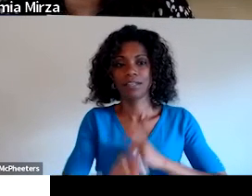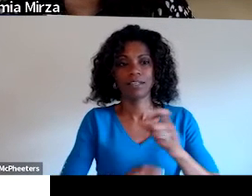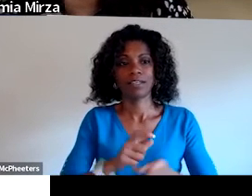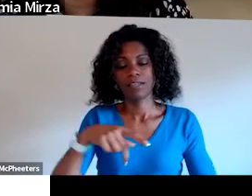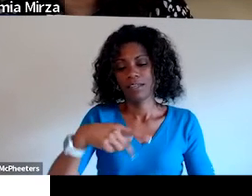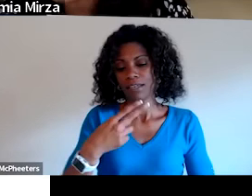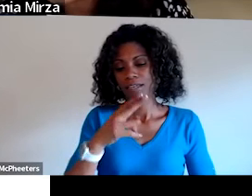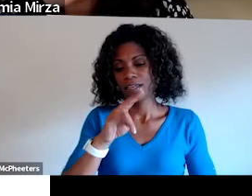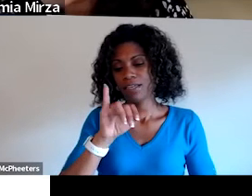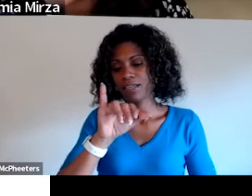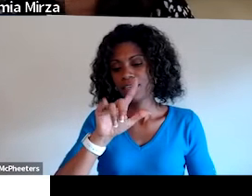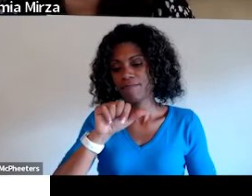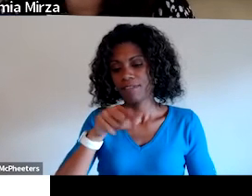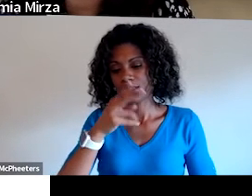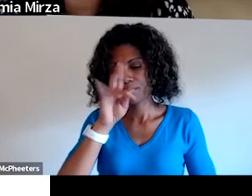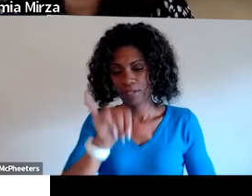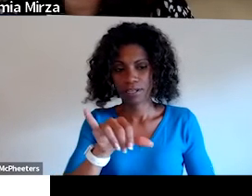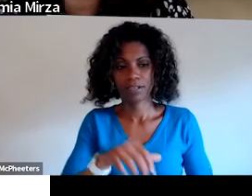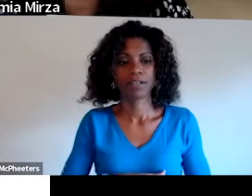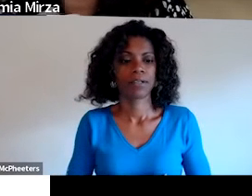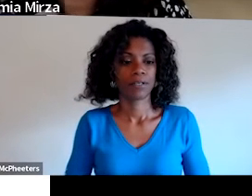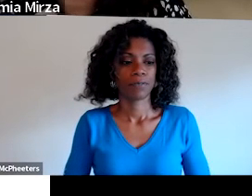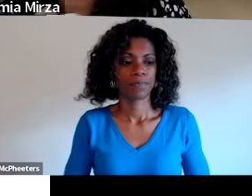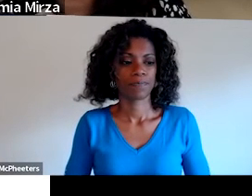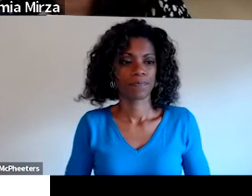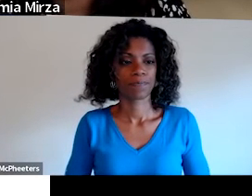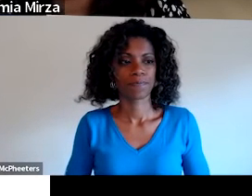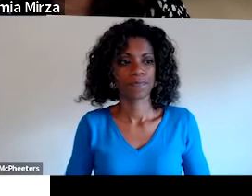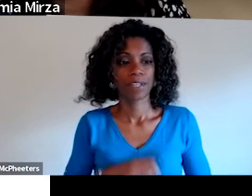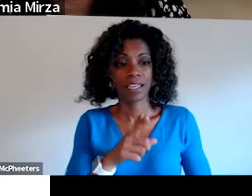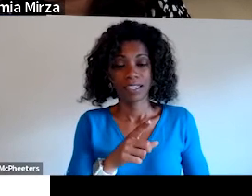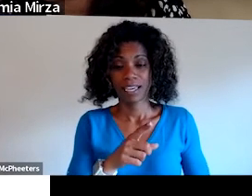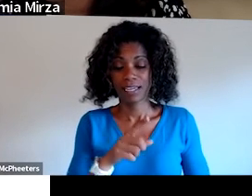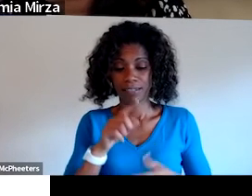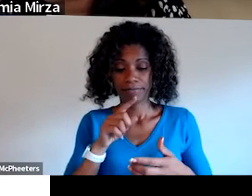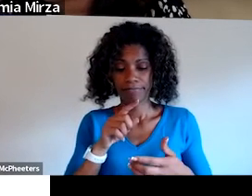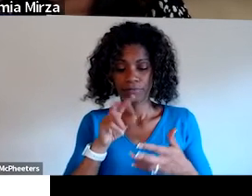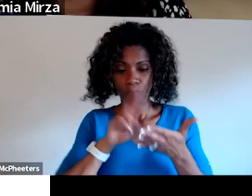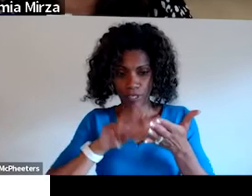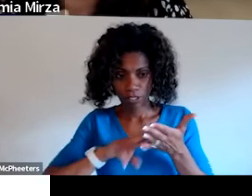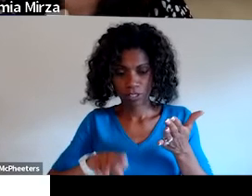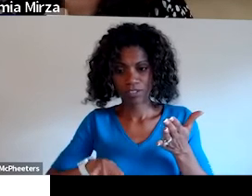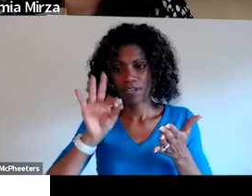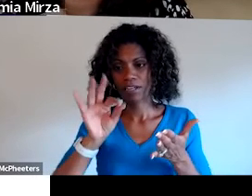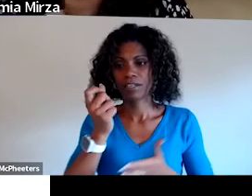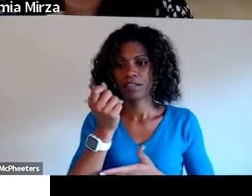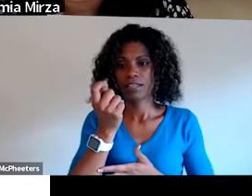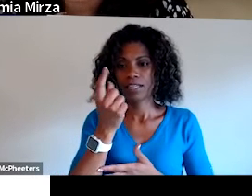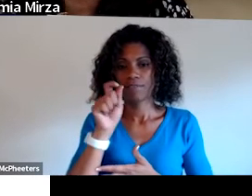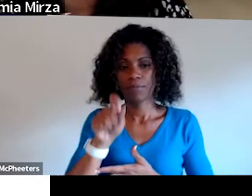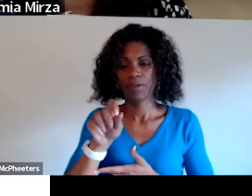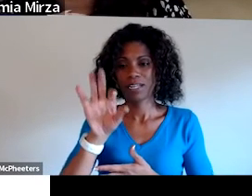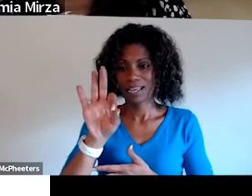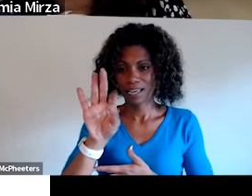Bridgespan, along with PolicyLink, did a study and they found that $11.9 billion was allocated towards racial justice